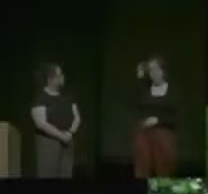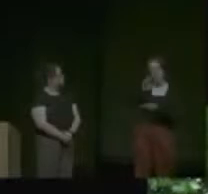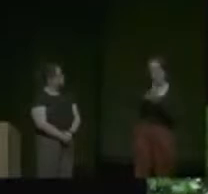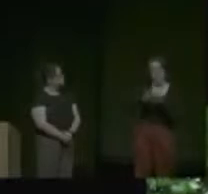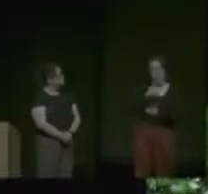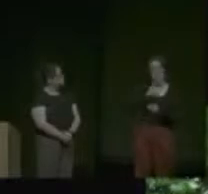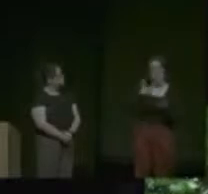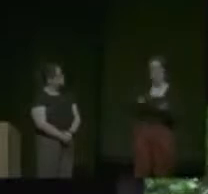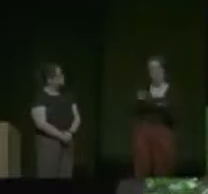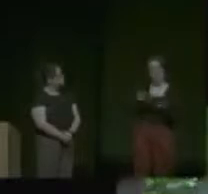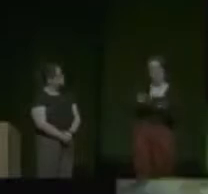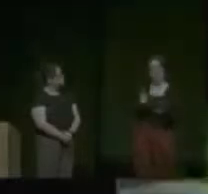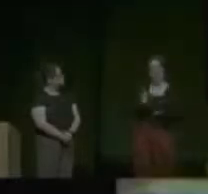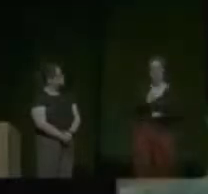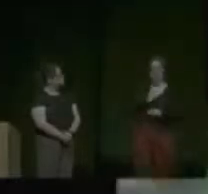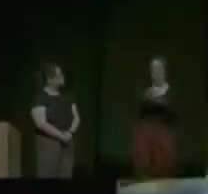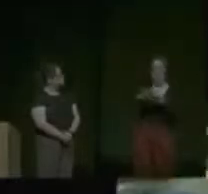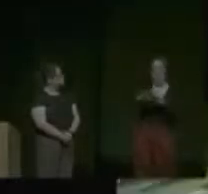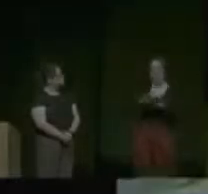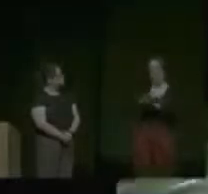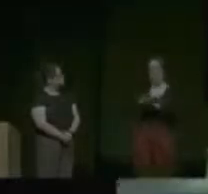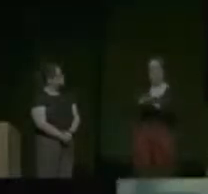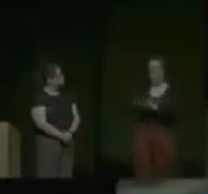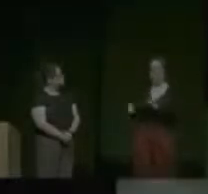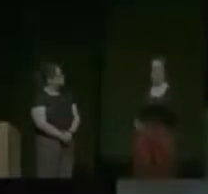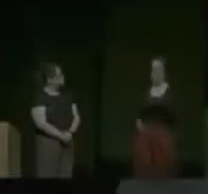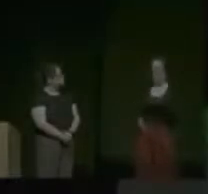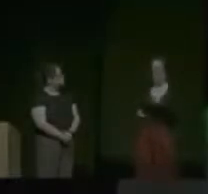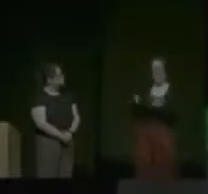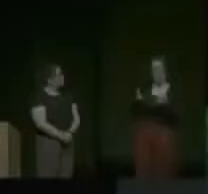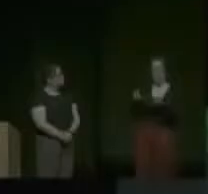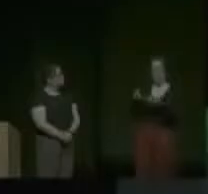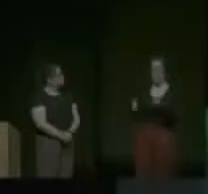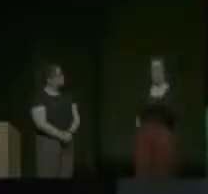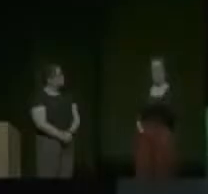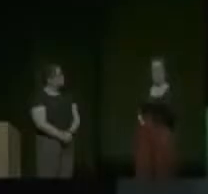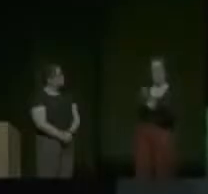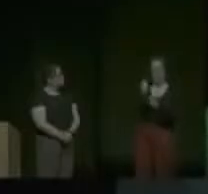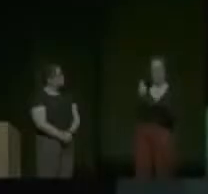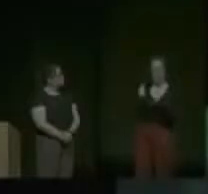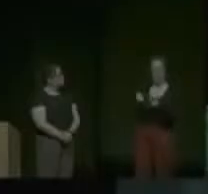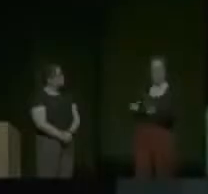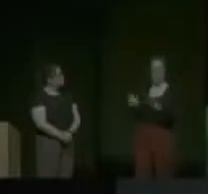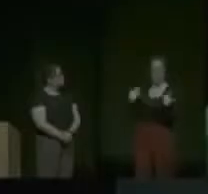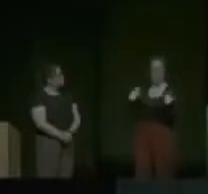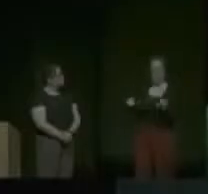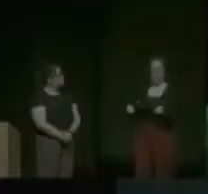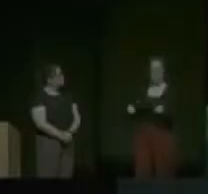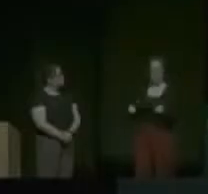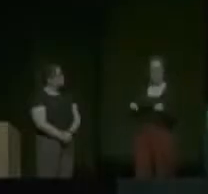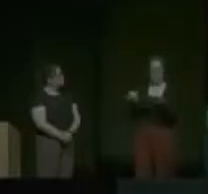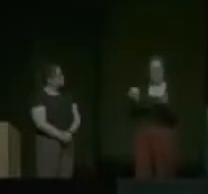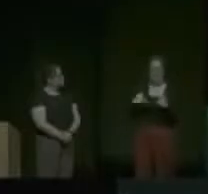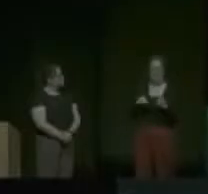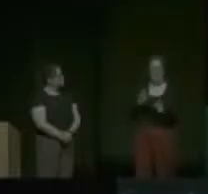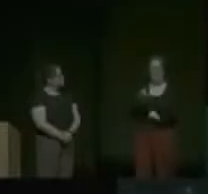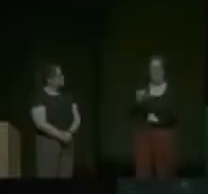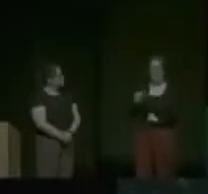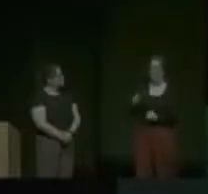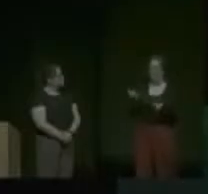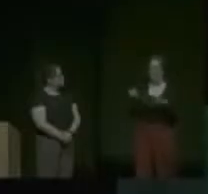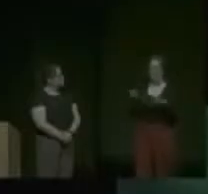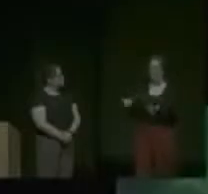River community, the river has largely recovered from its polluted past. But the Gorge Dam remains. Today,